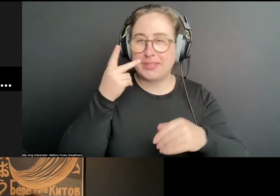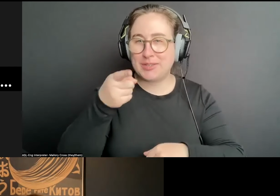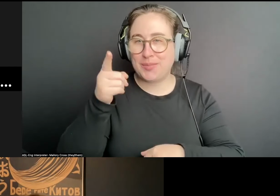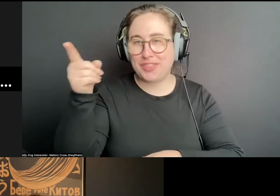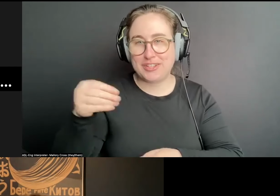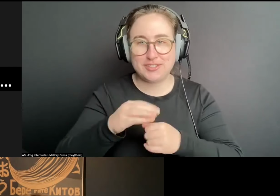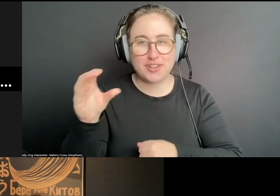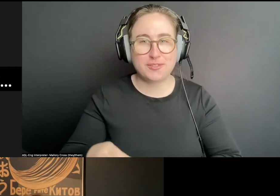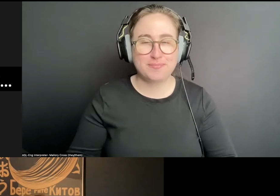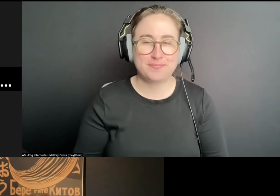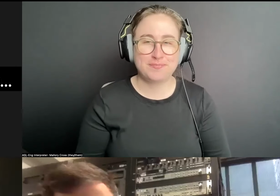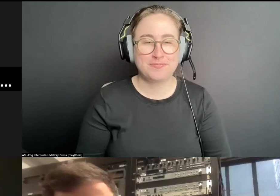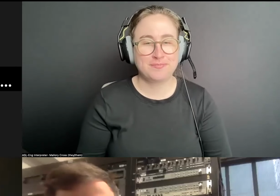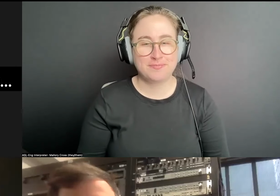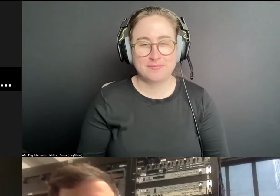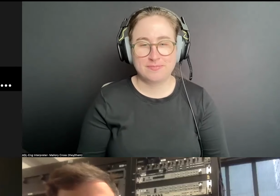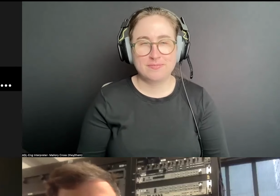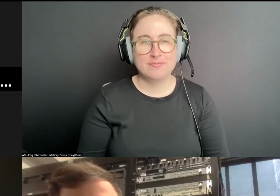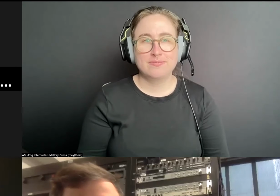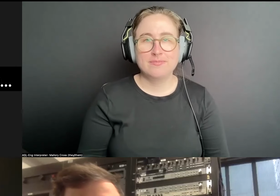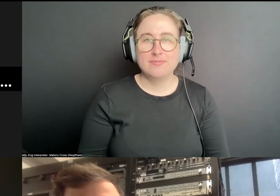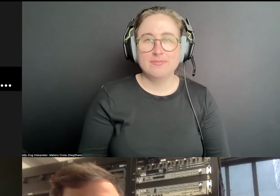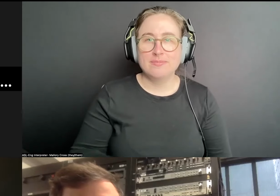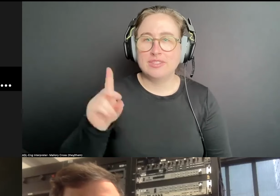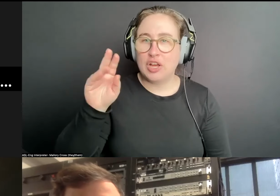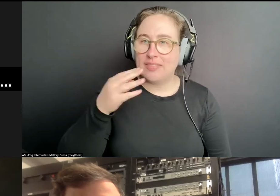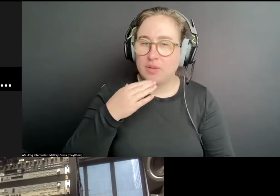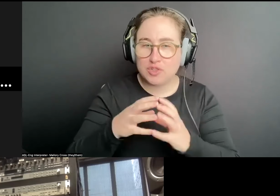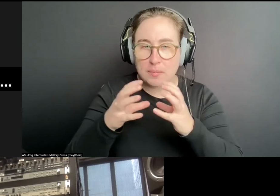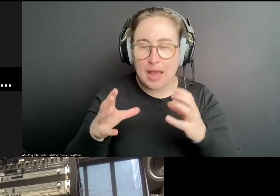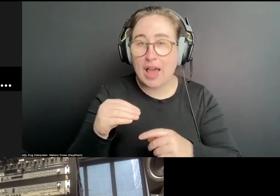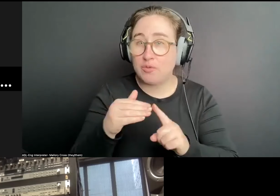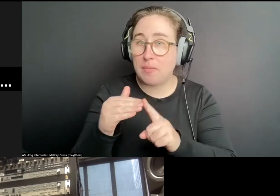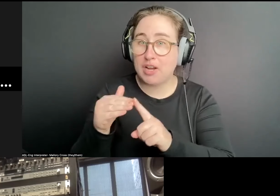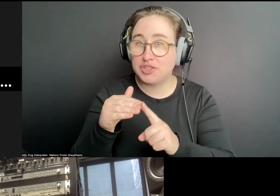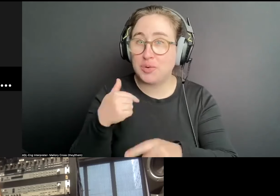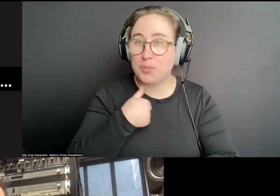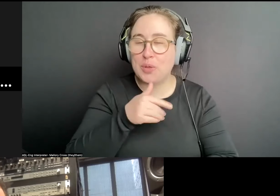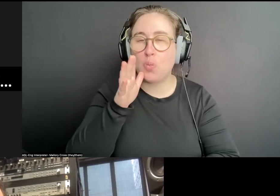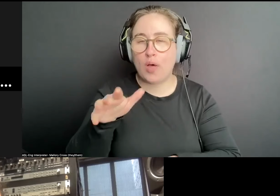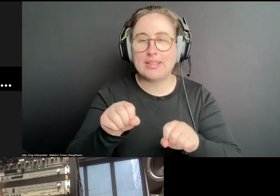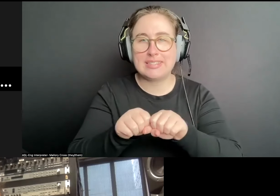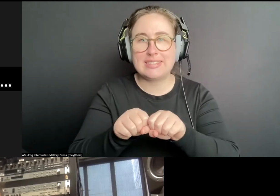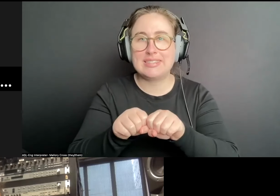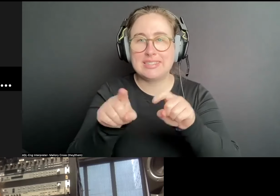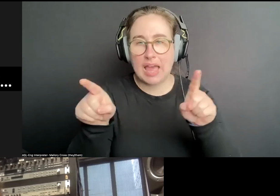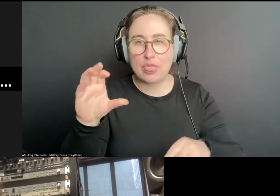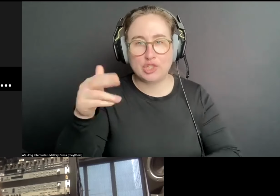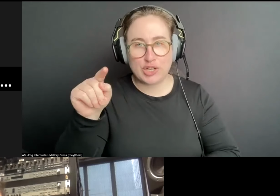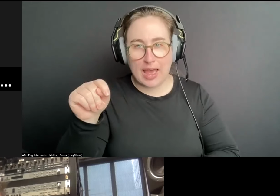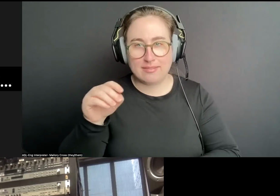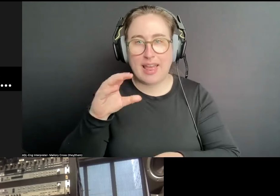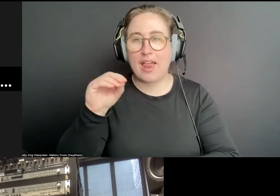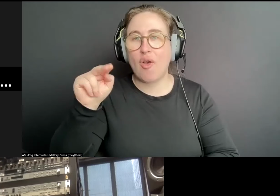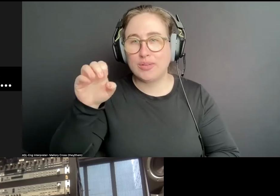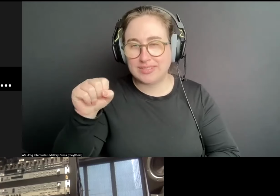there. Thank you so much, Barbara. That's great. And just a reminder, we will send you the chat and the notes and